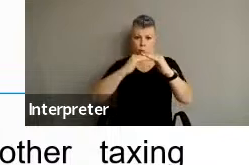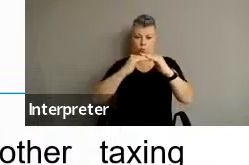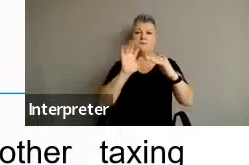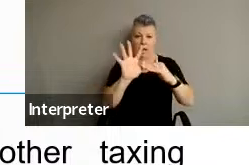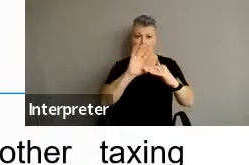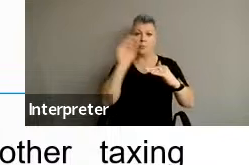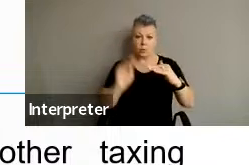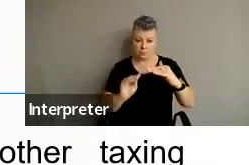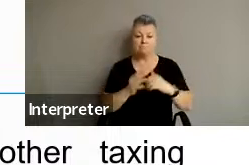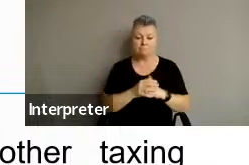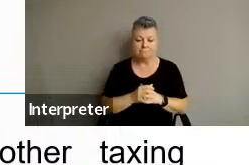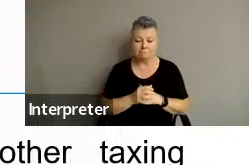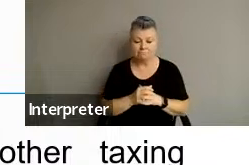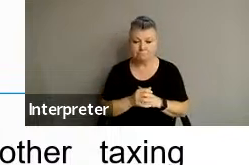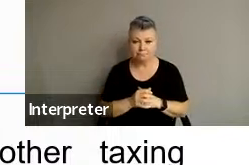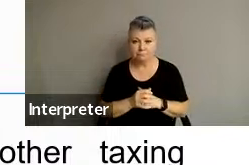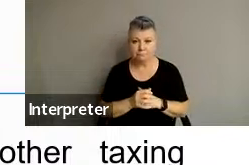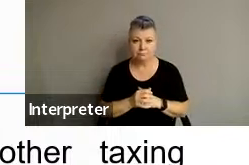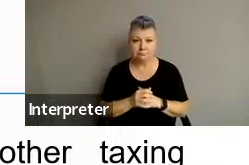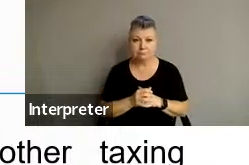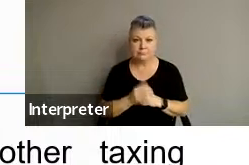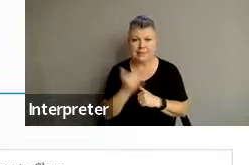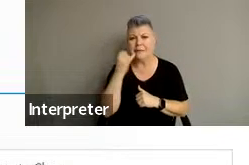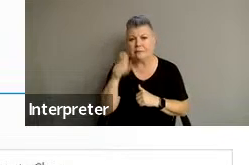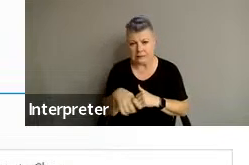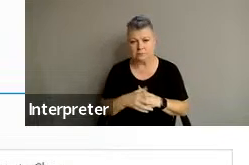maximum authorized levy.